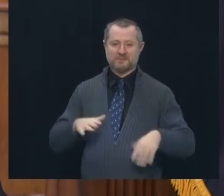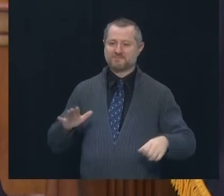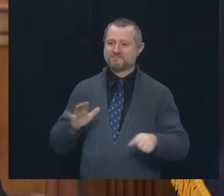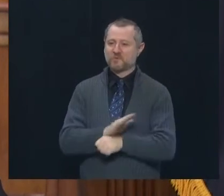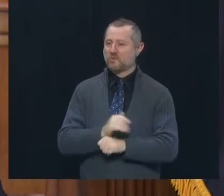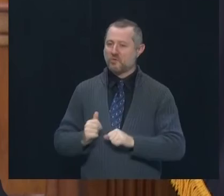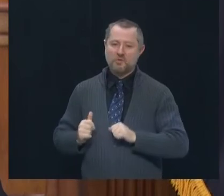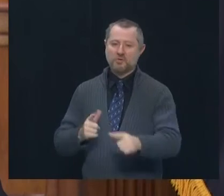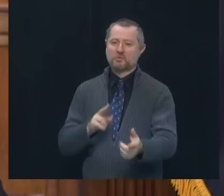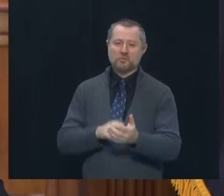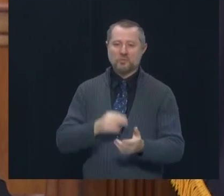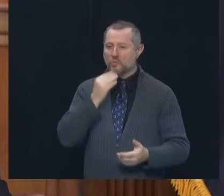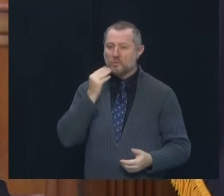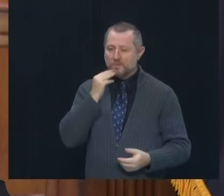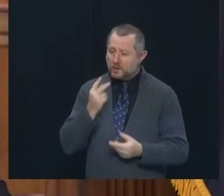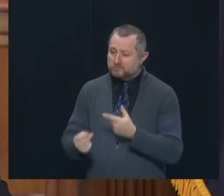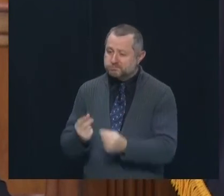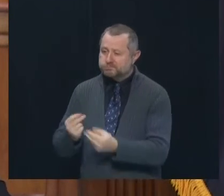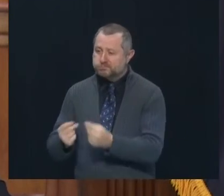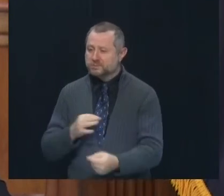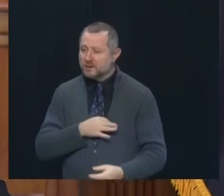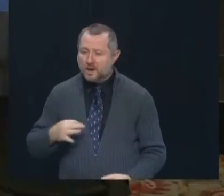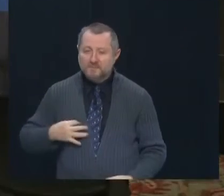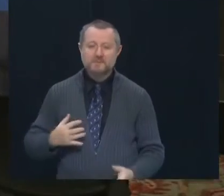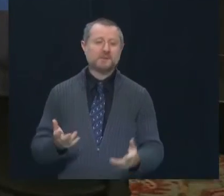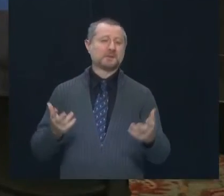home workers, healthcare workers.